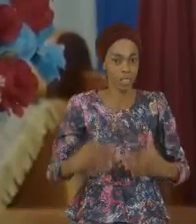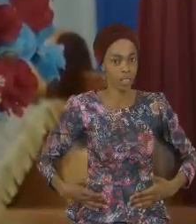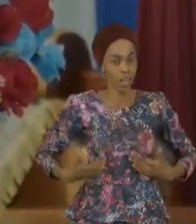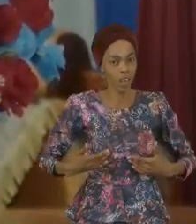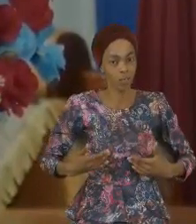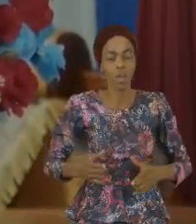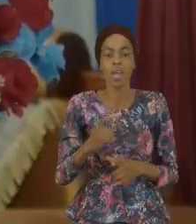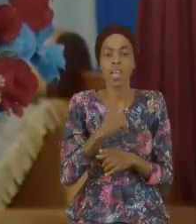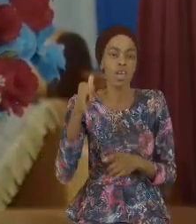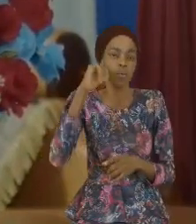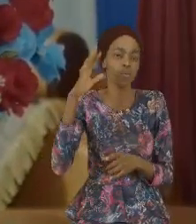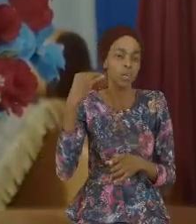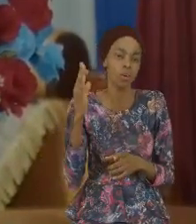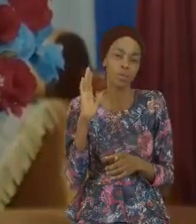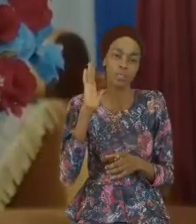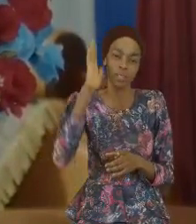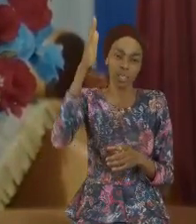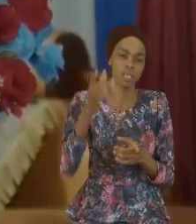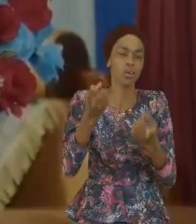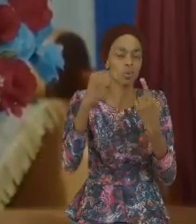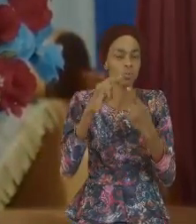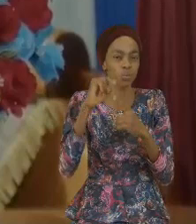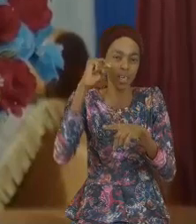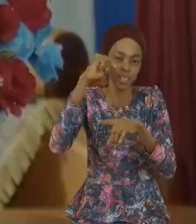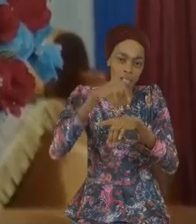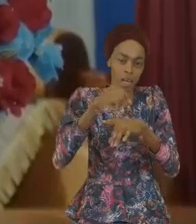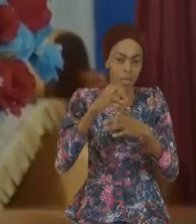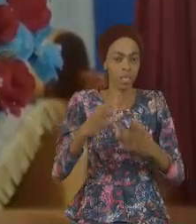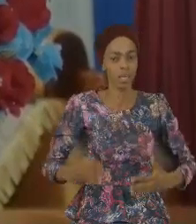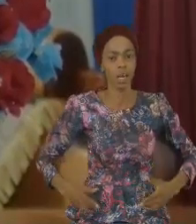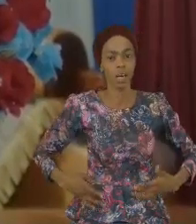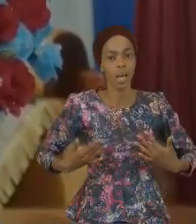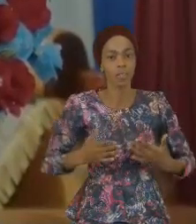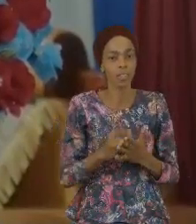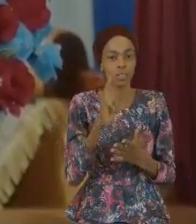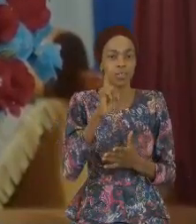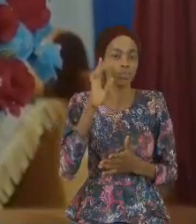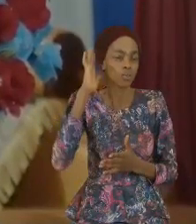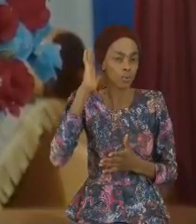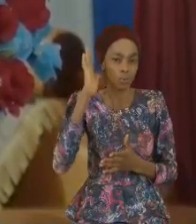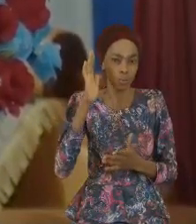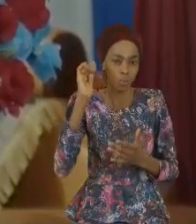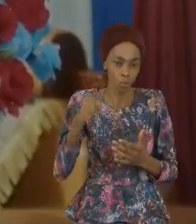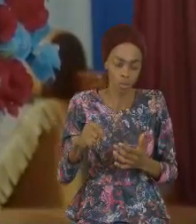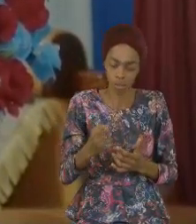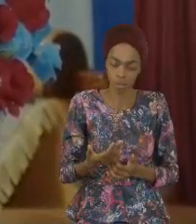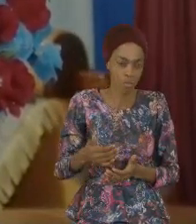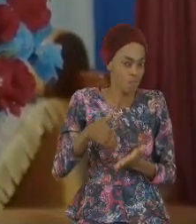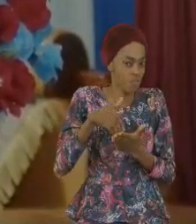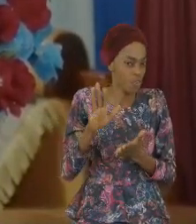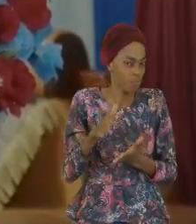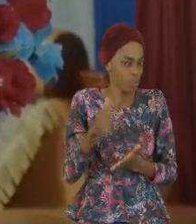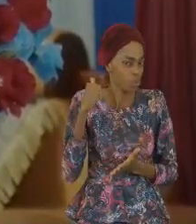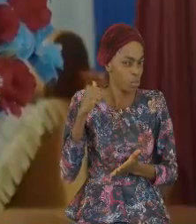woman of destiny comes to a point in her life. You must refuse something